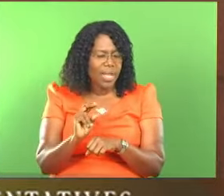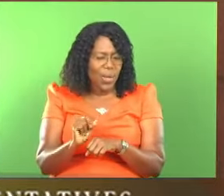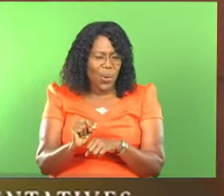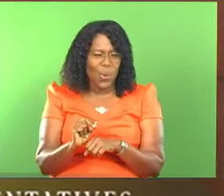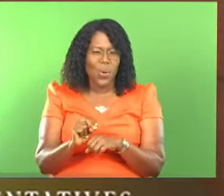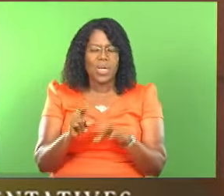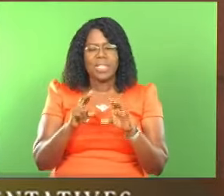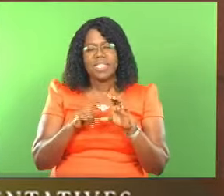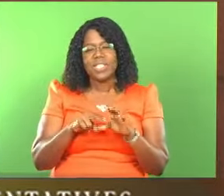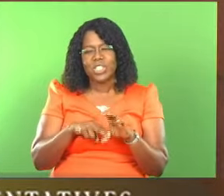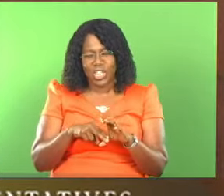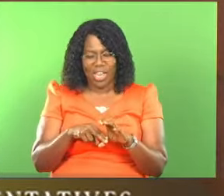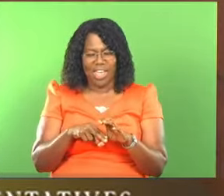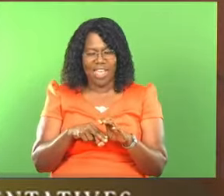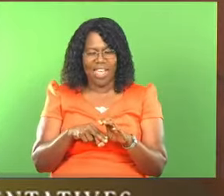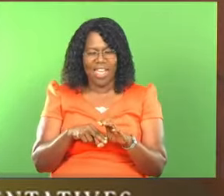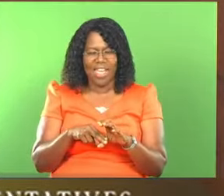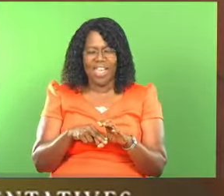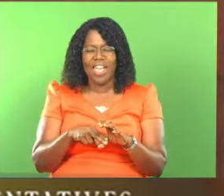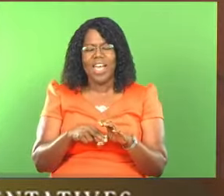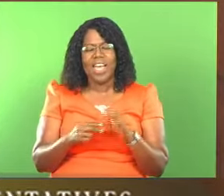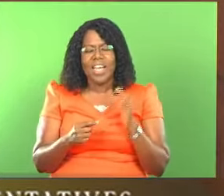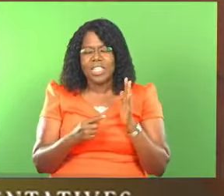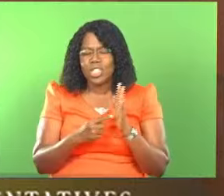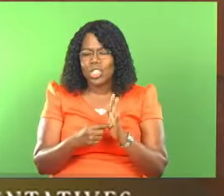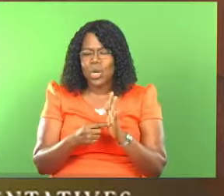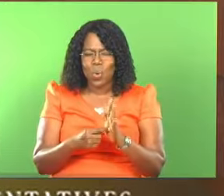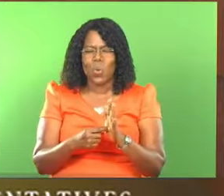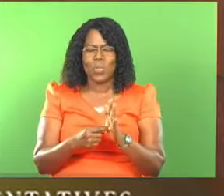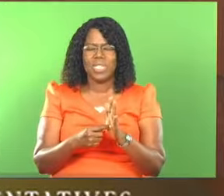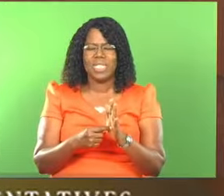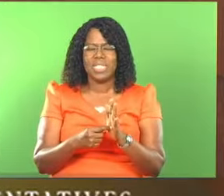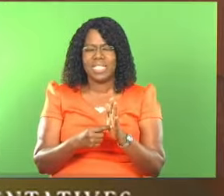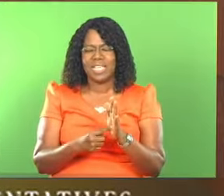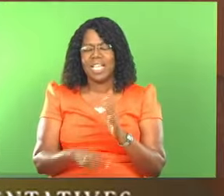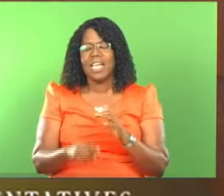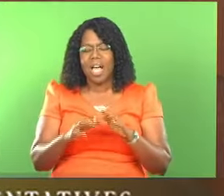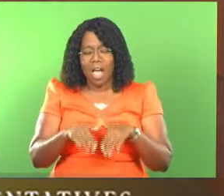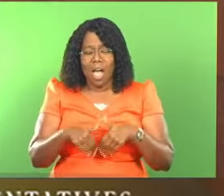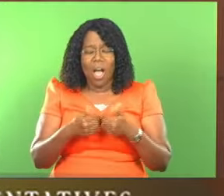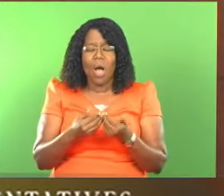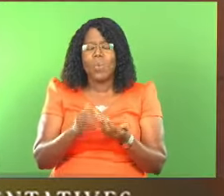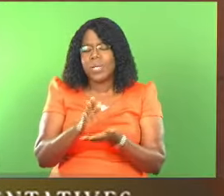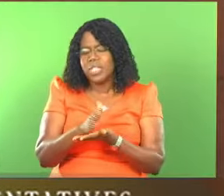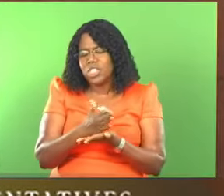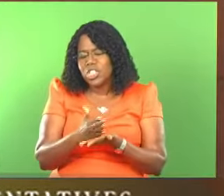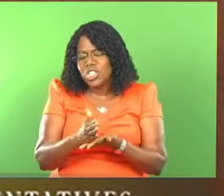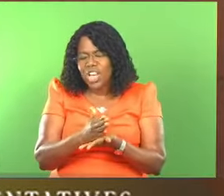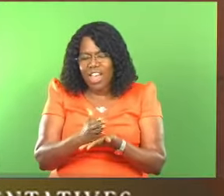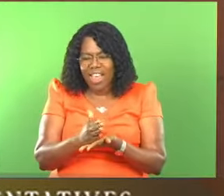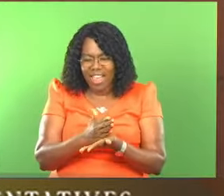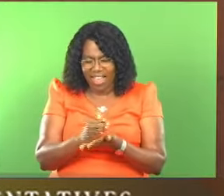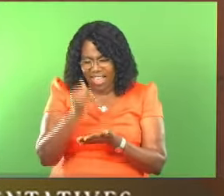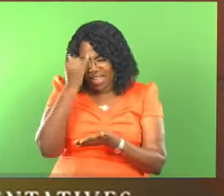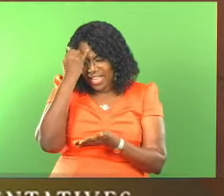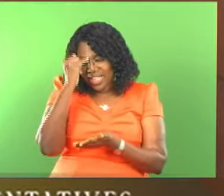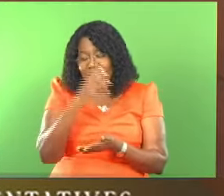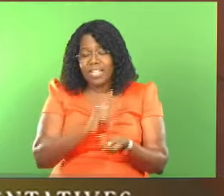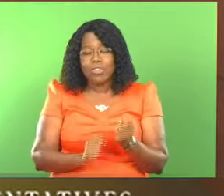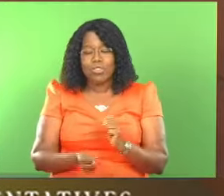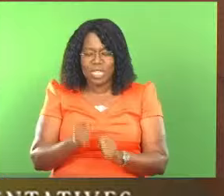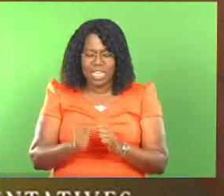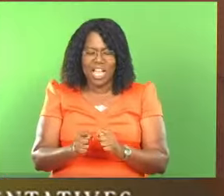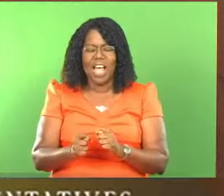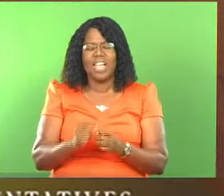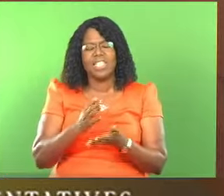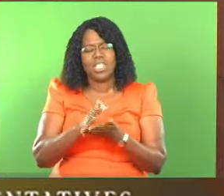is a living symbol of our shared values, the supremacy of the rule of law, the